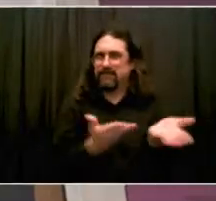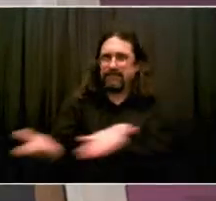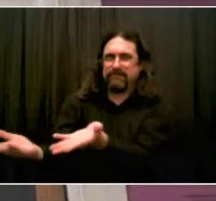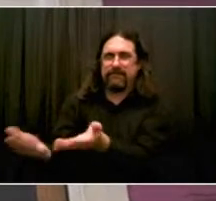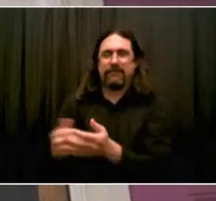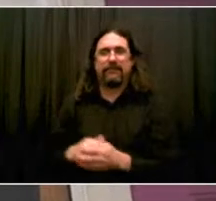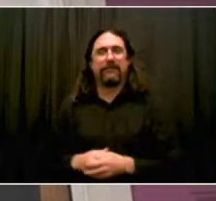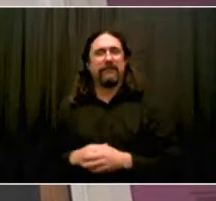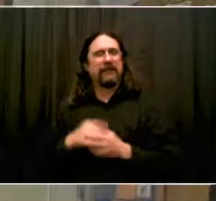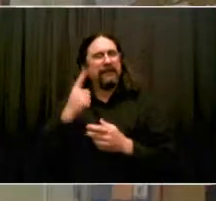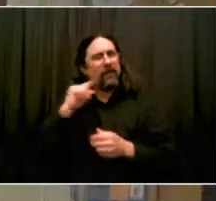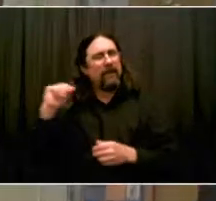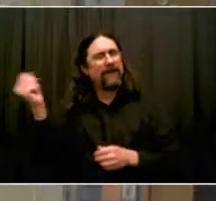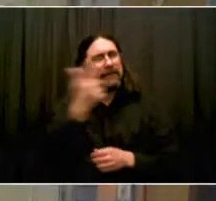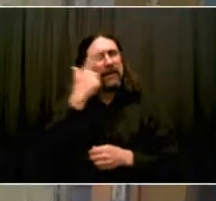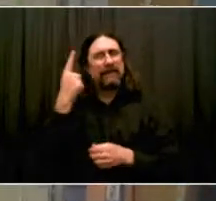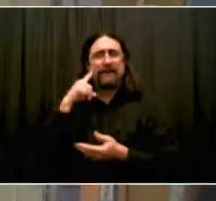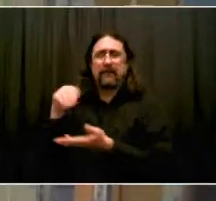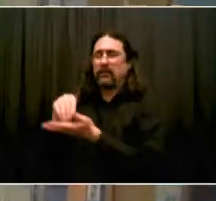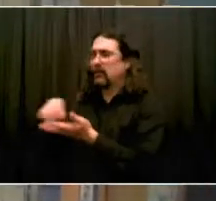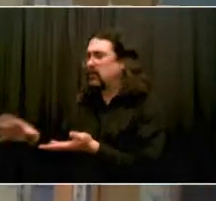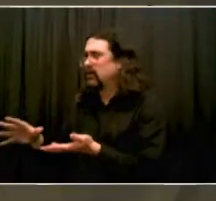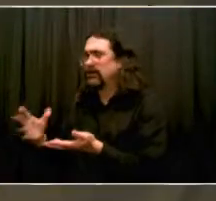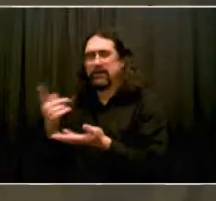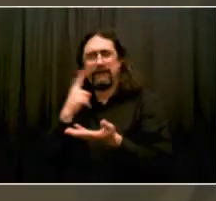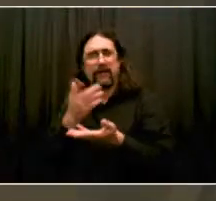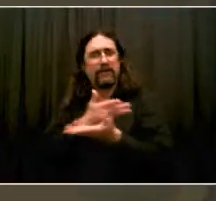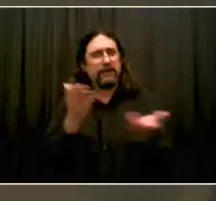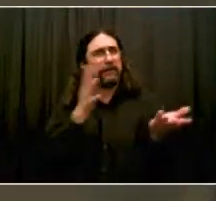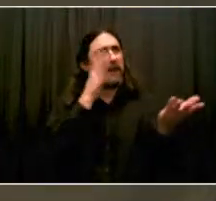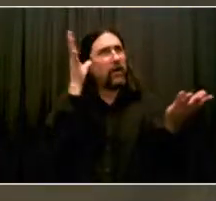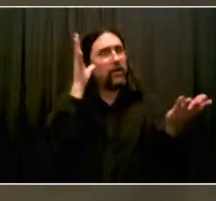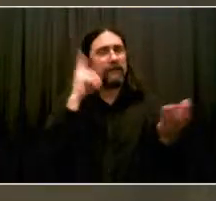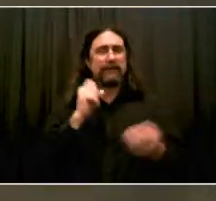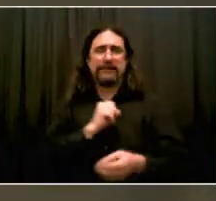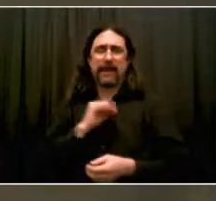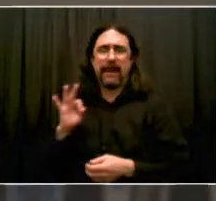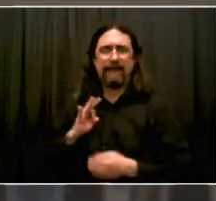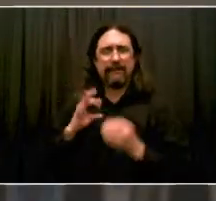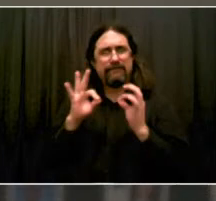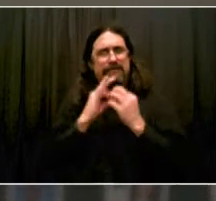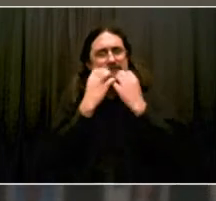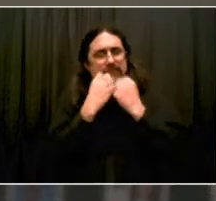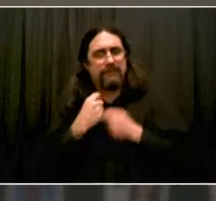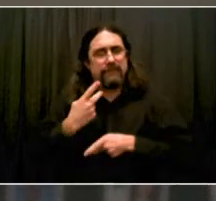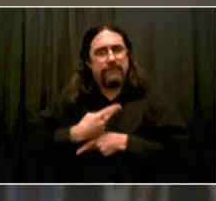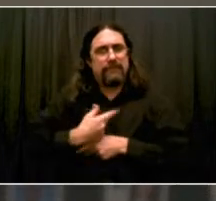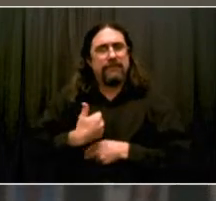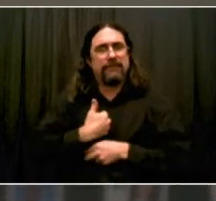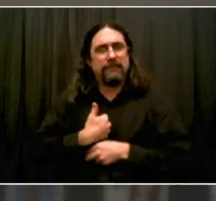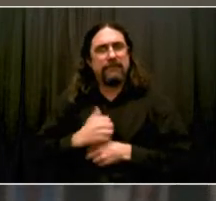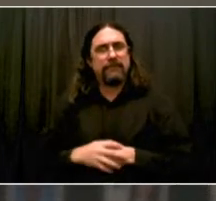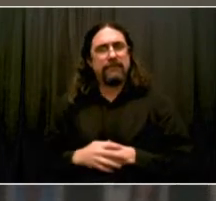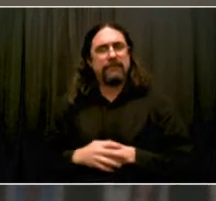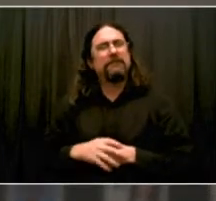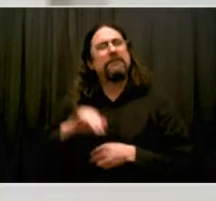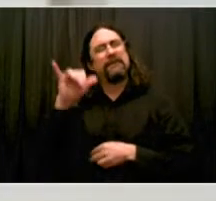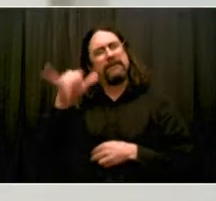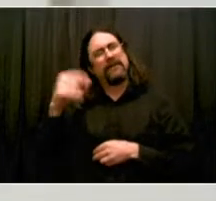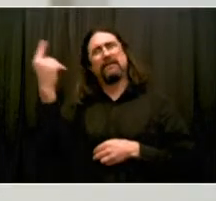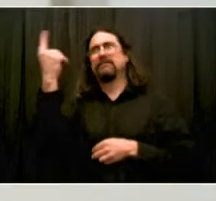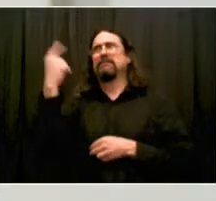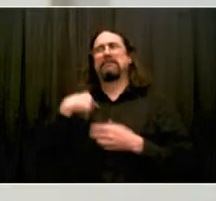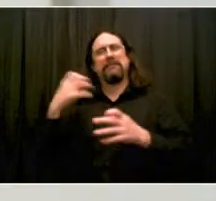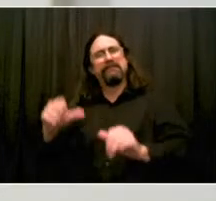our students, self-care for our parents, for our staff, and it's something that we want to continue to do even after the pandemic.